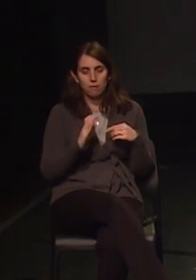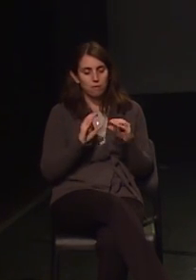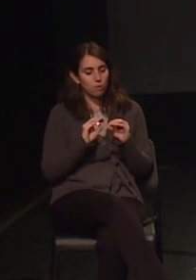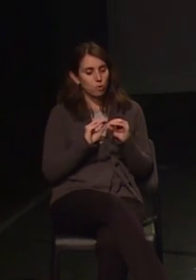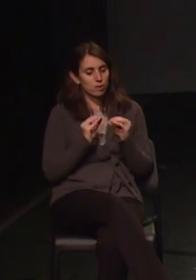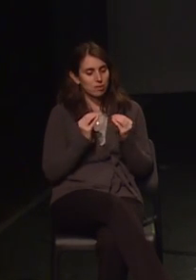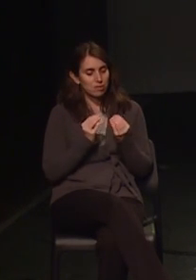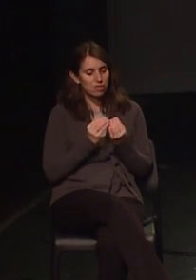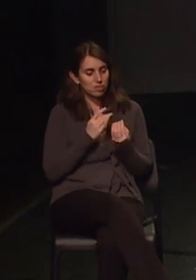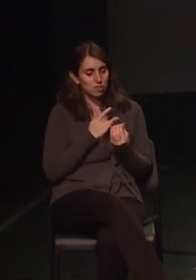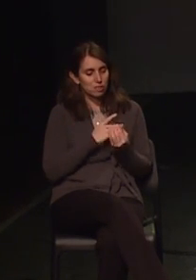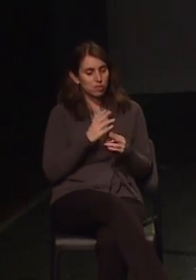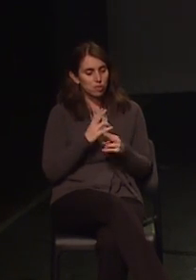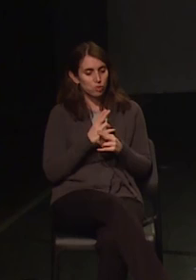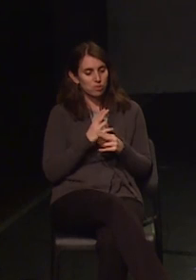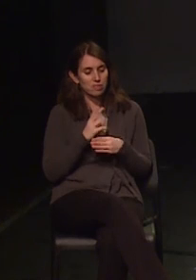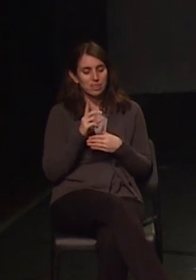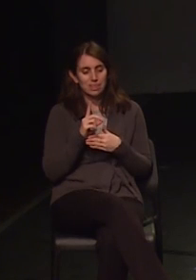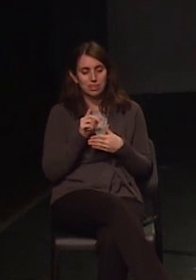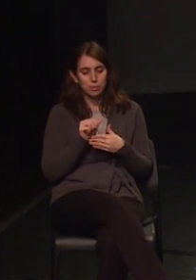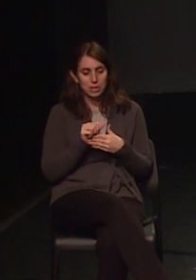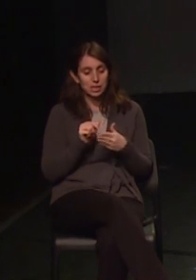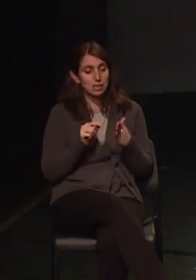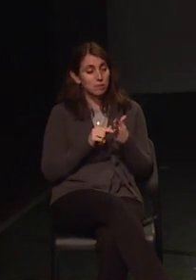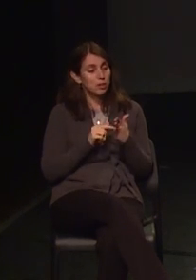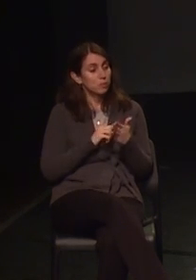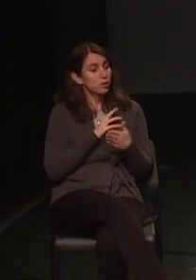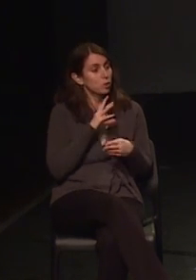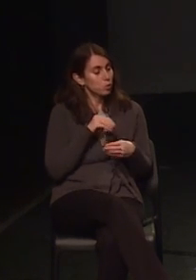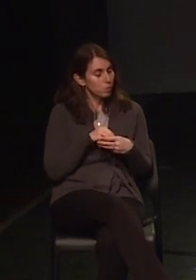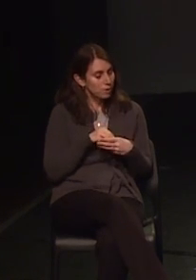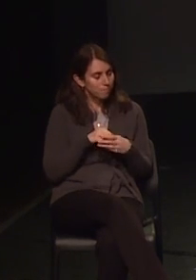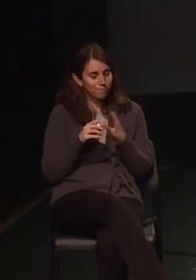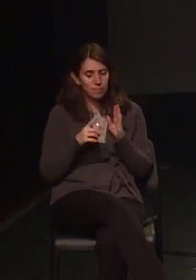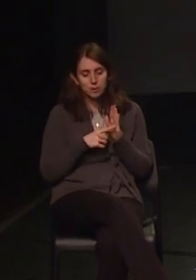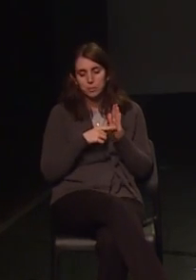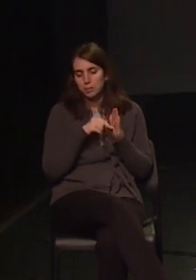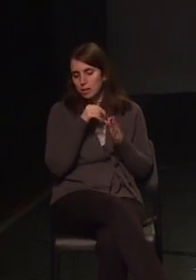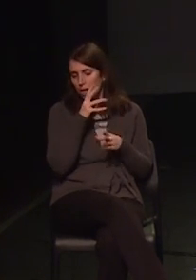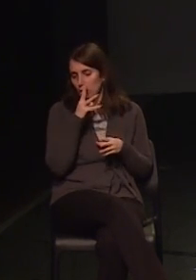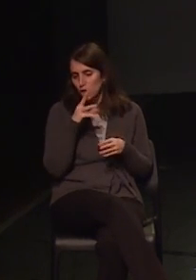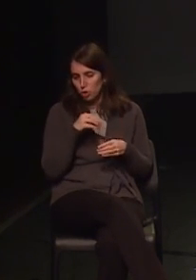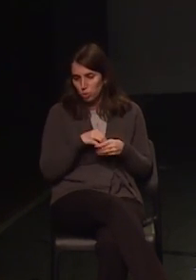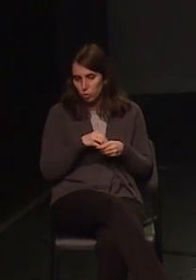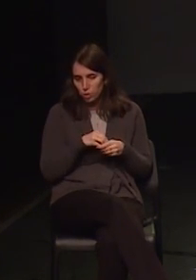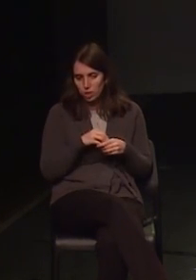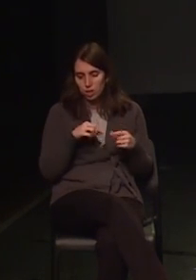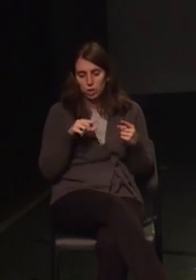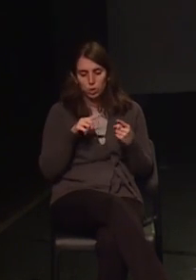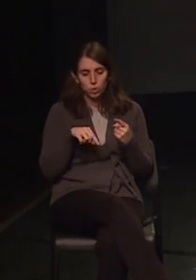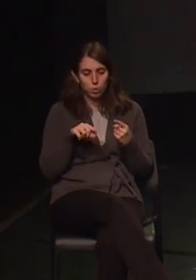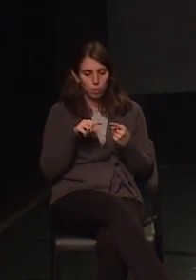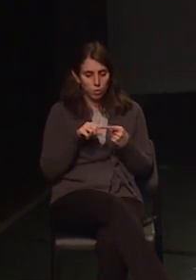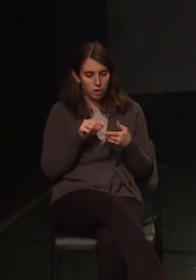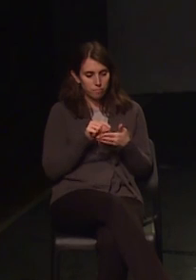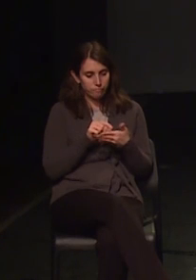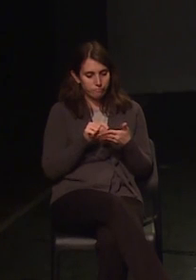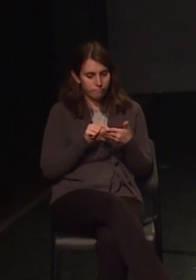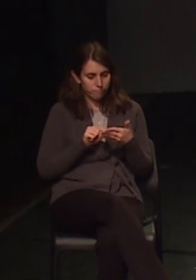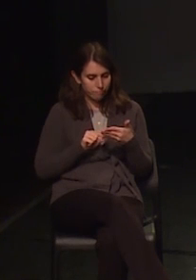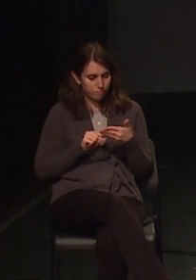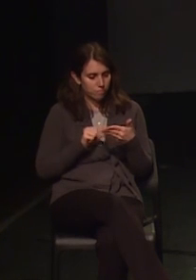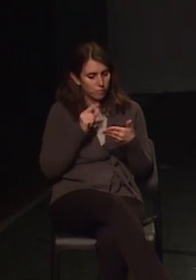use, disability is sometimes included and sometimes not included. And I noted that grant makers for the arts in the